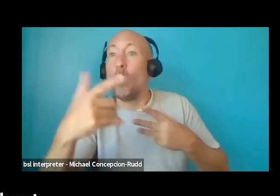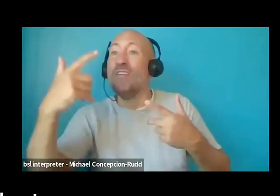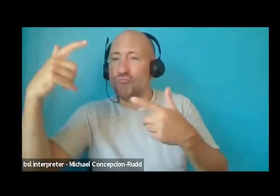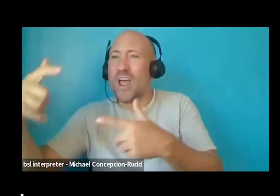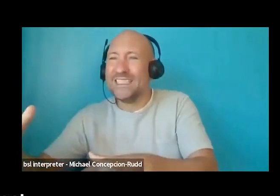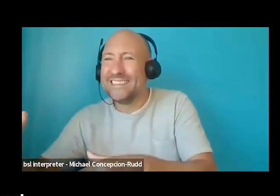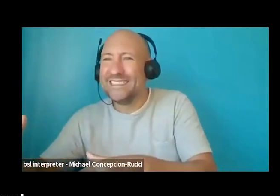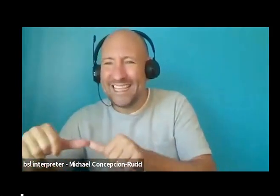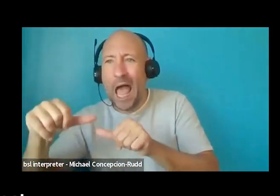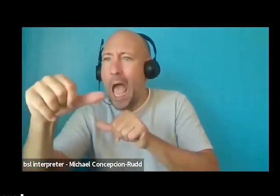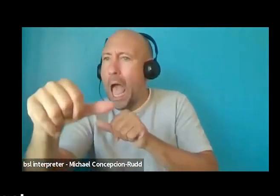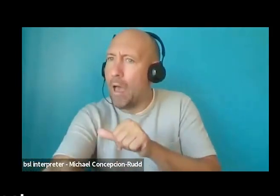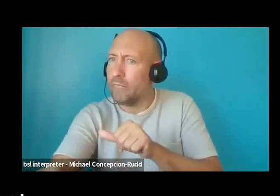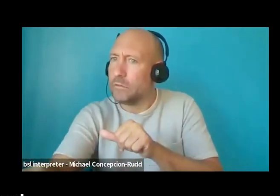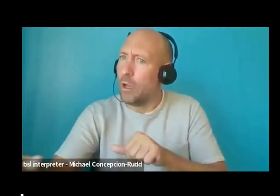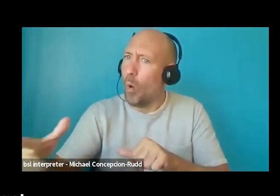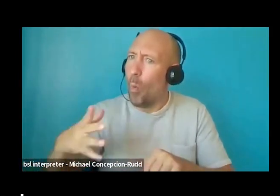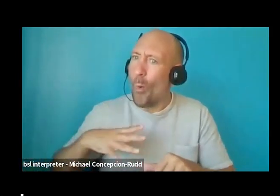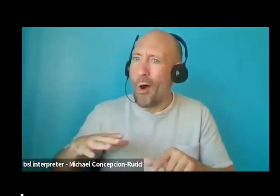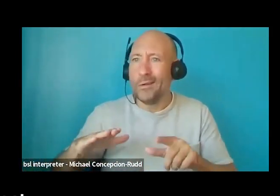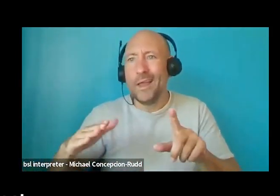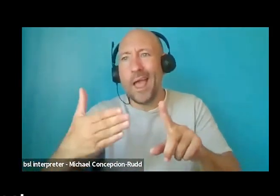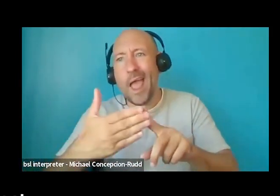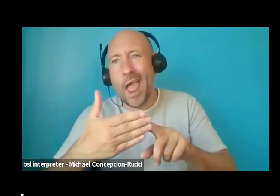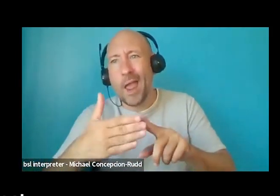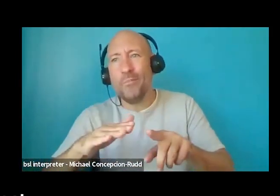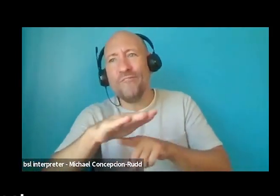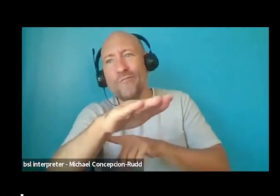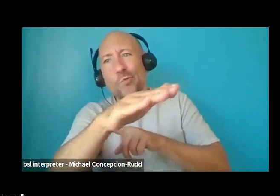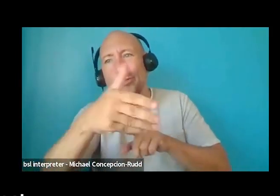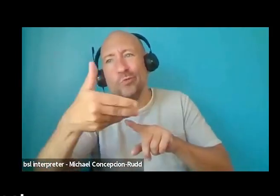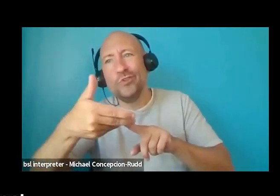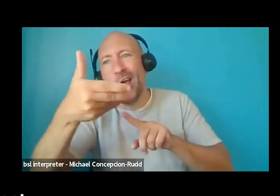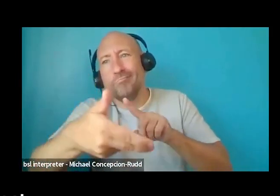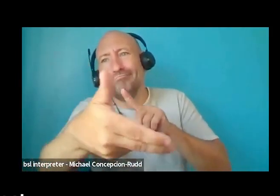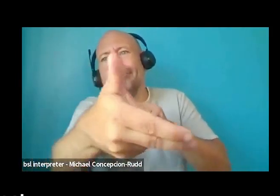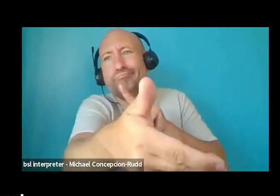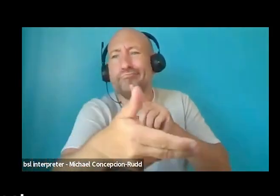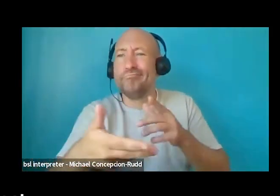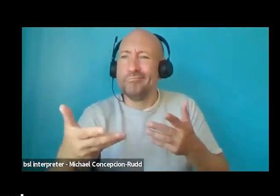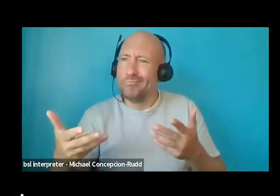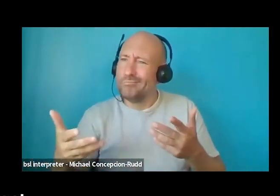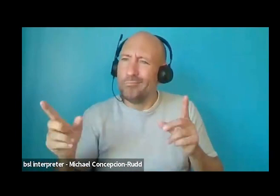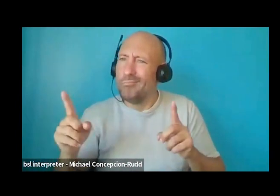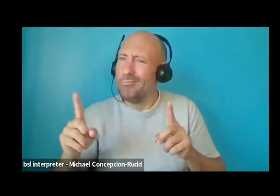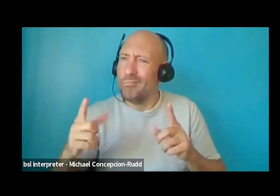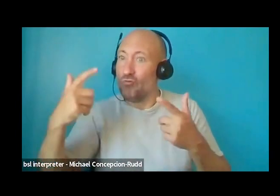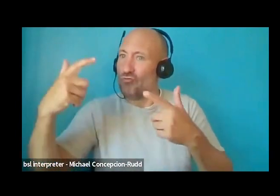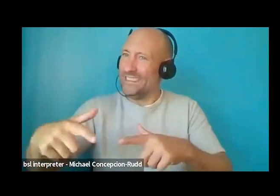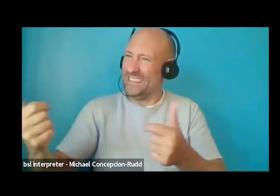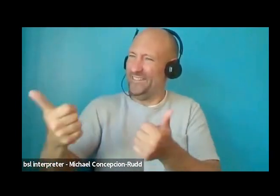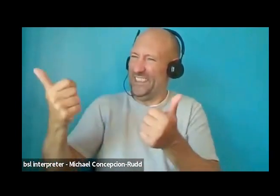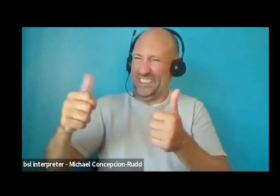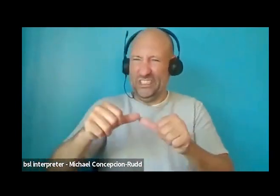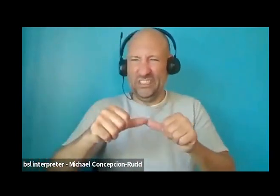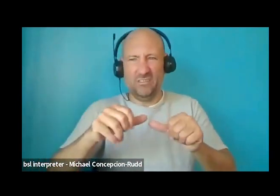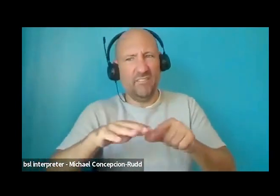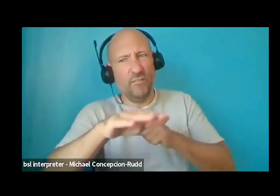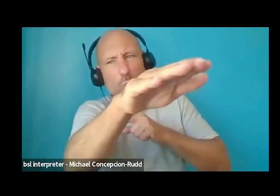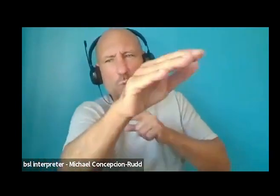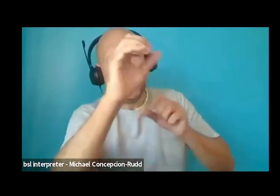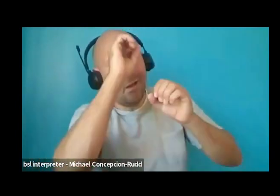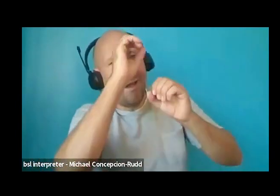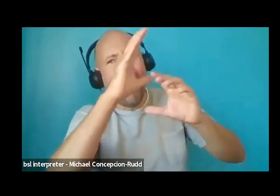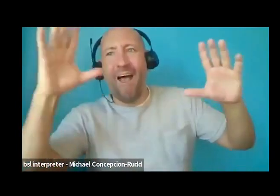too. Is there an idea of where the project might go next after the residency, or what impact this project,